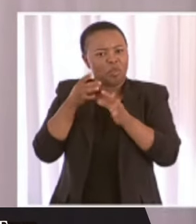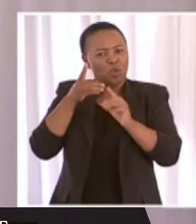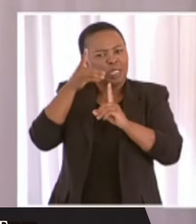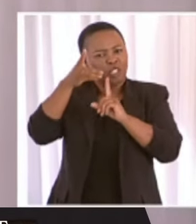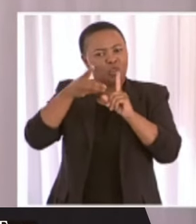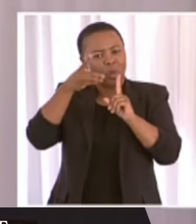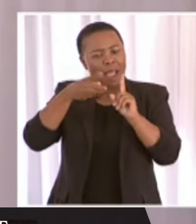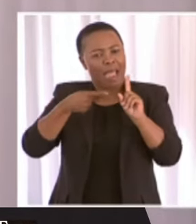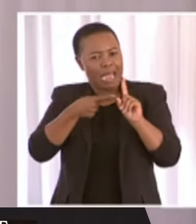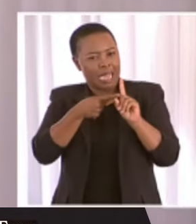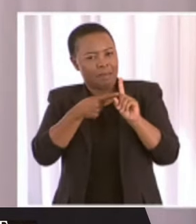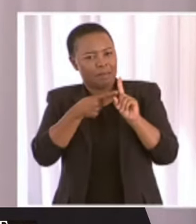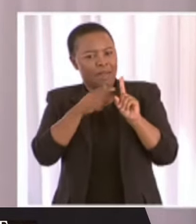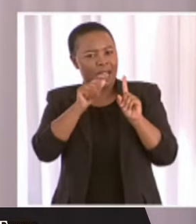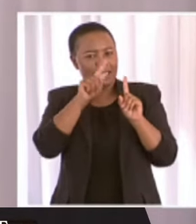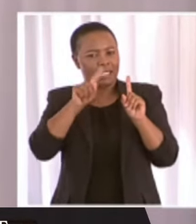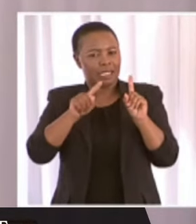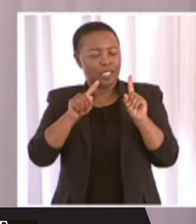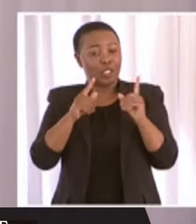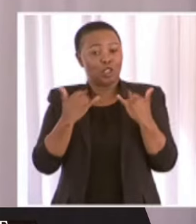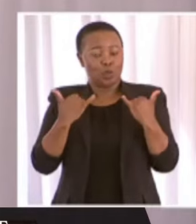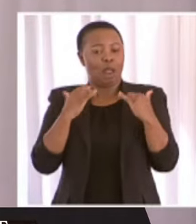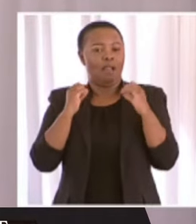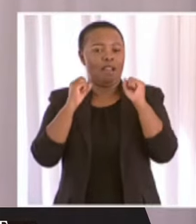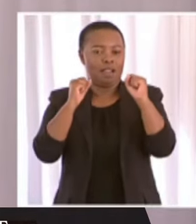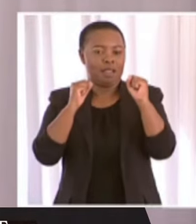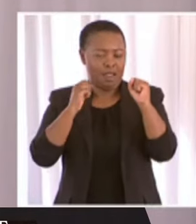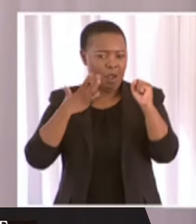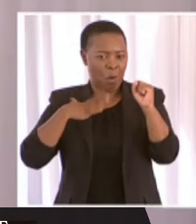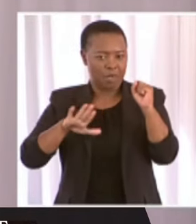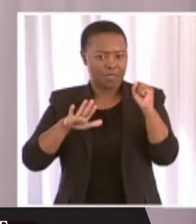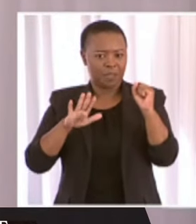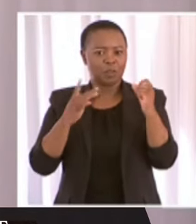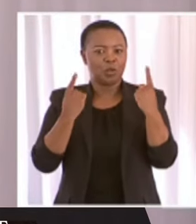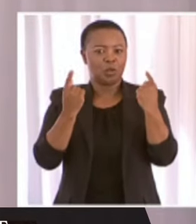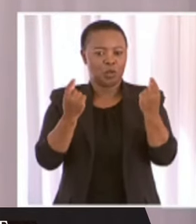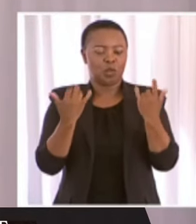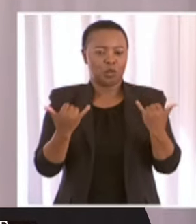Aziz, I'd like to capture today.